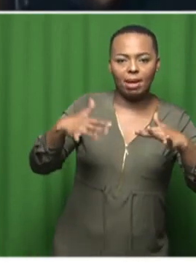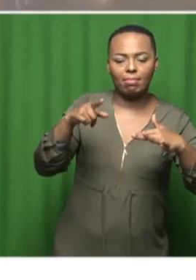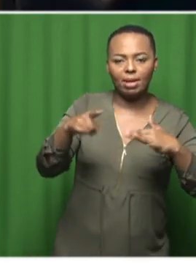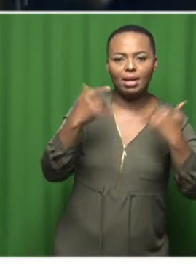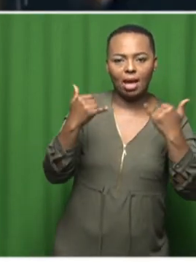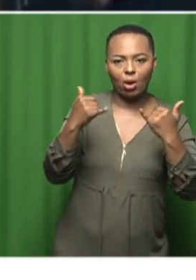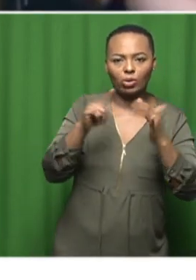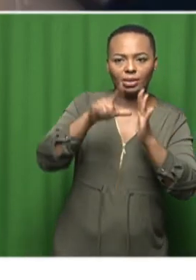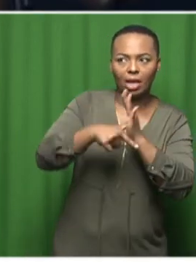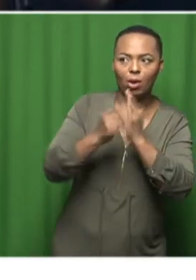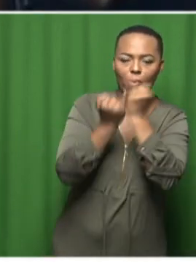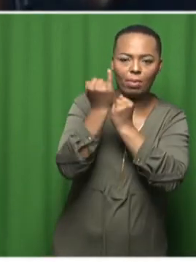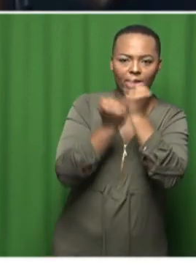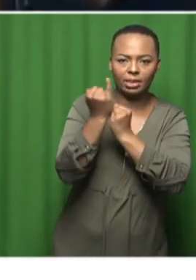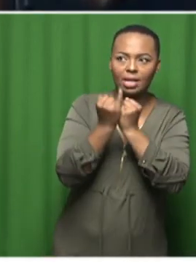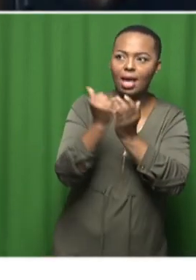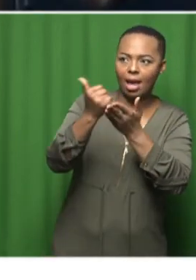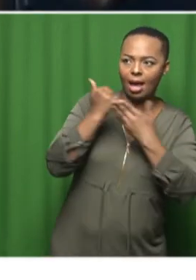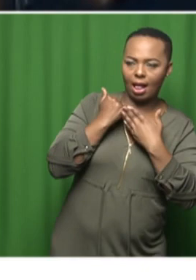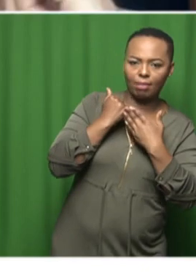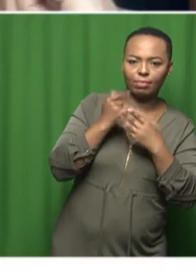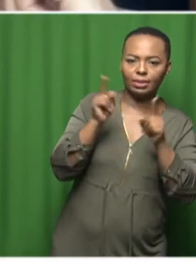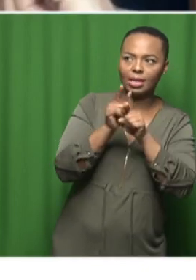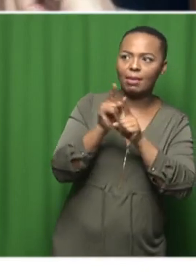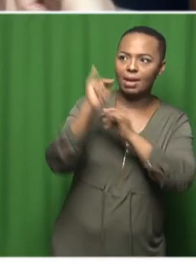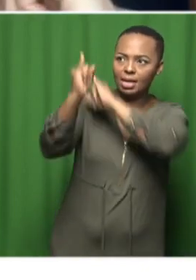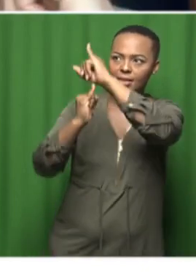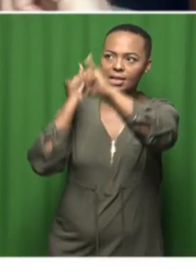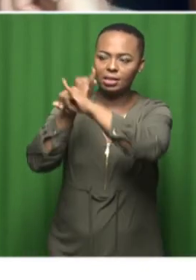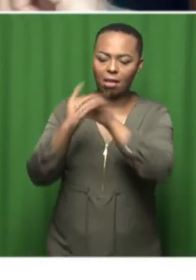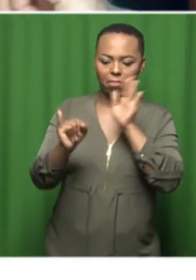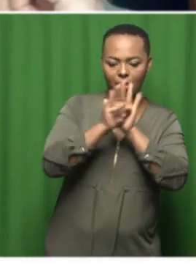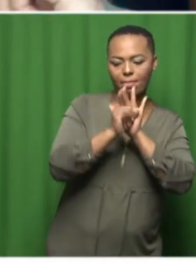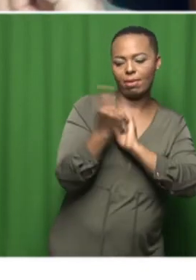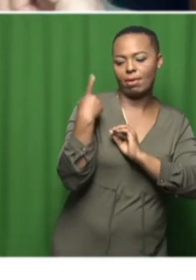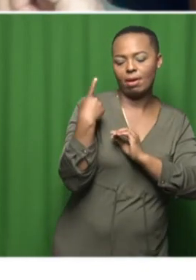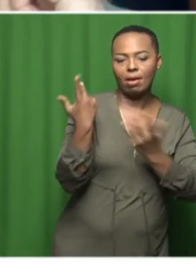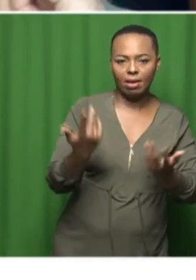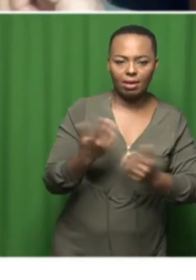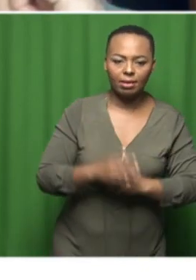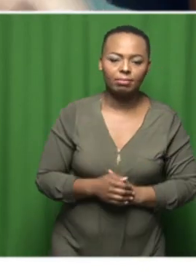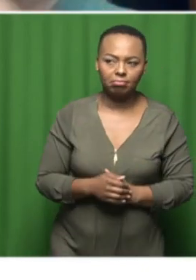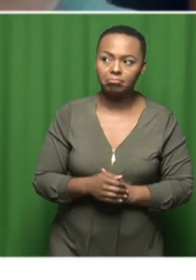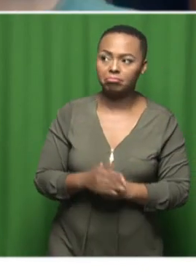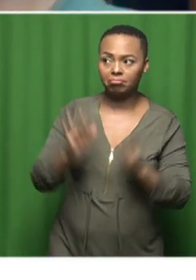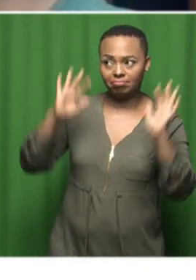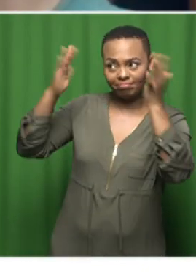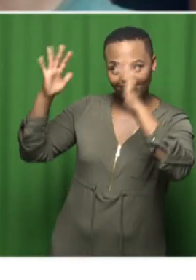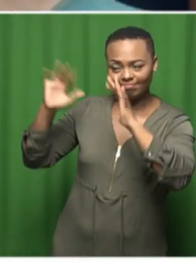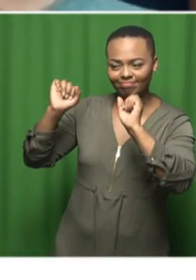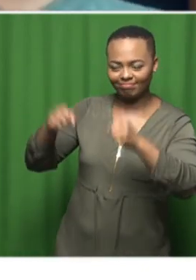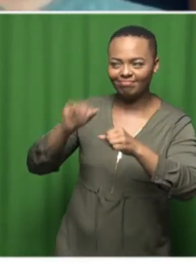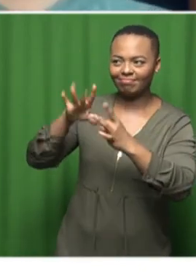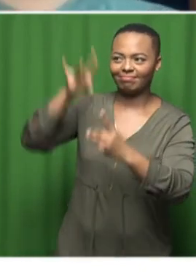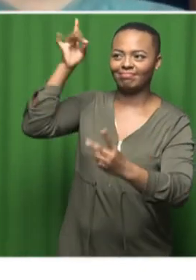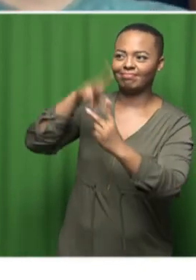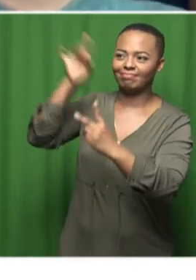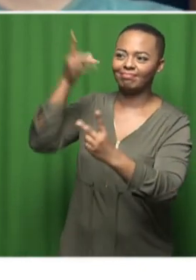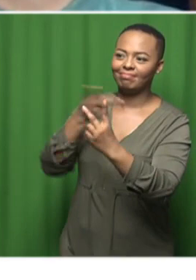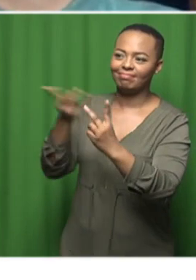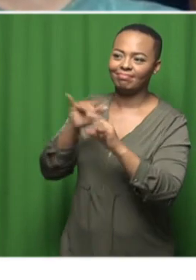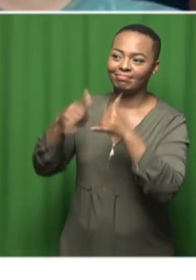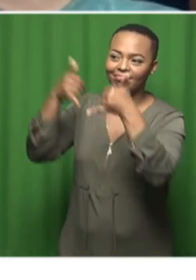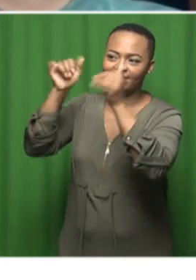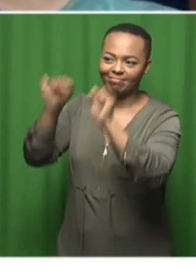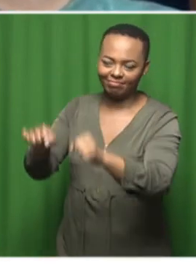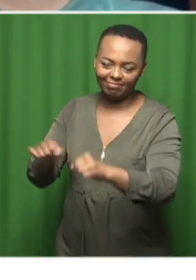global with our product. All right, ladies and gentlemen, congratulations again on your award. Thank you so much for speaking to us. Nikhil and